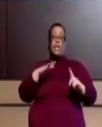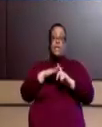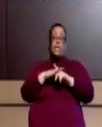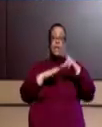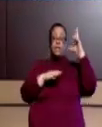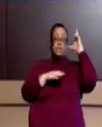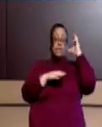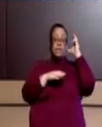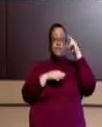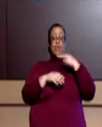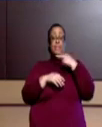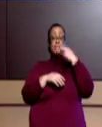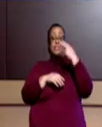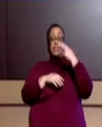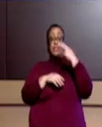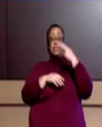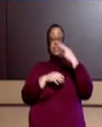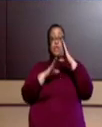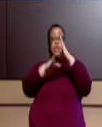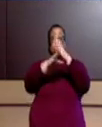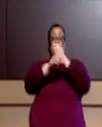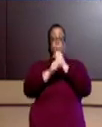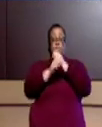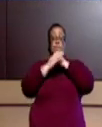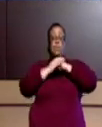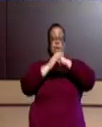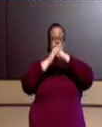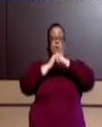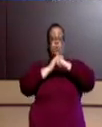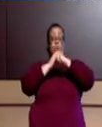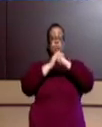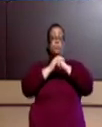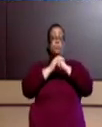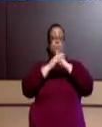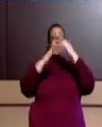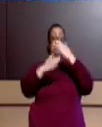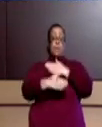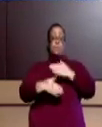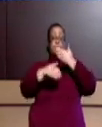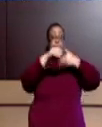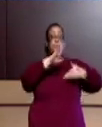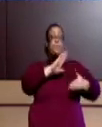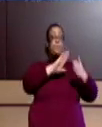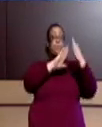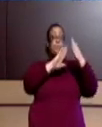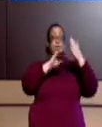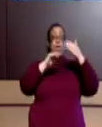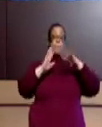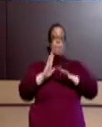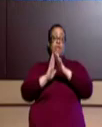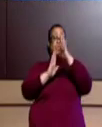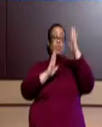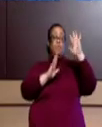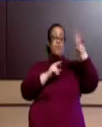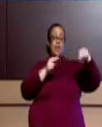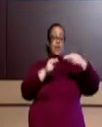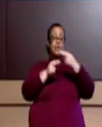hear this and to see this. Receive our worship. Let it be pleasing in your sight. Just be glorified. In Jesus' name we pray.